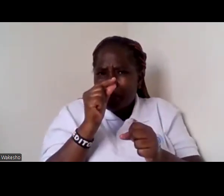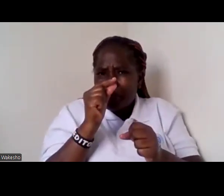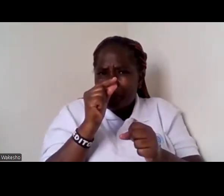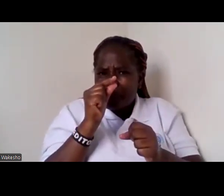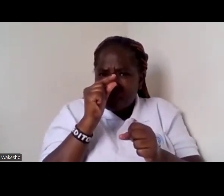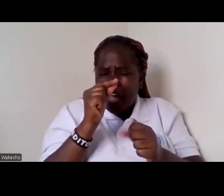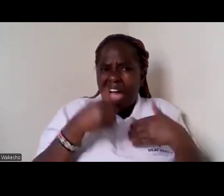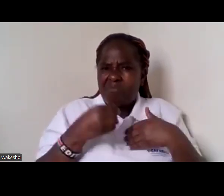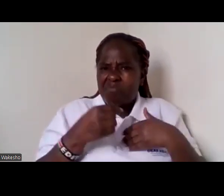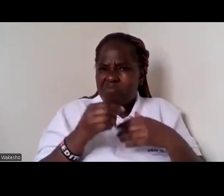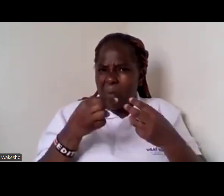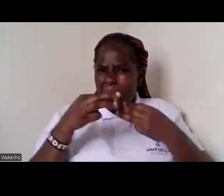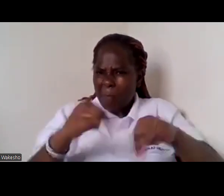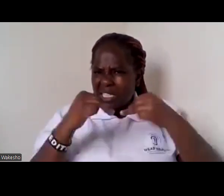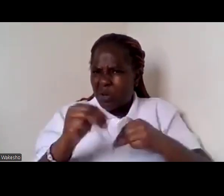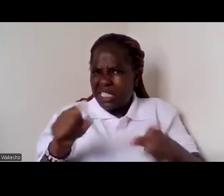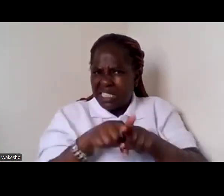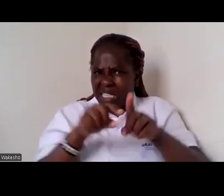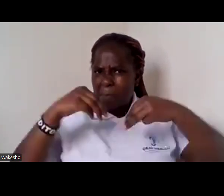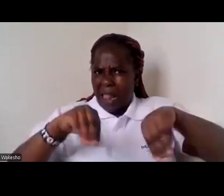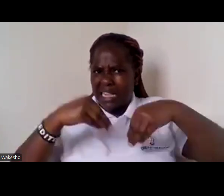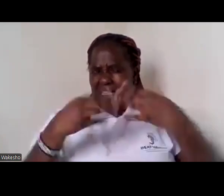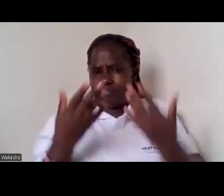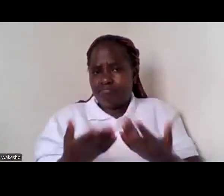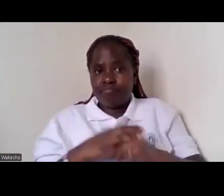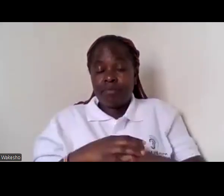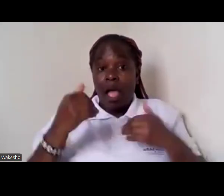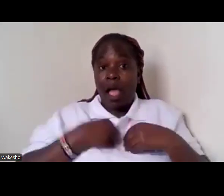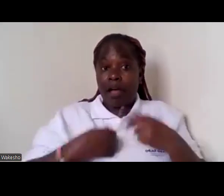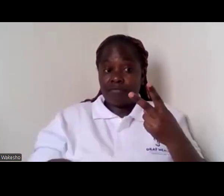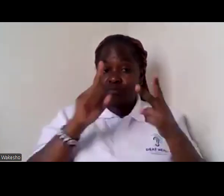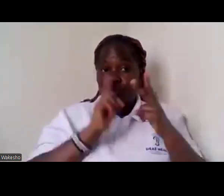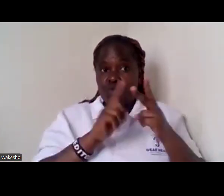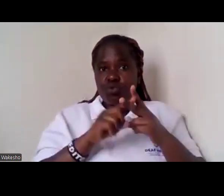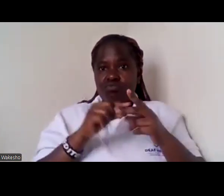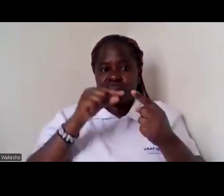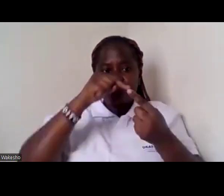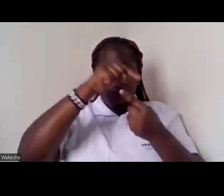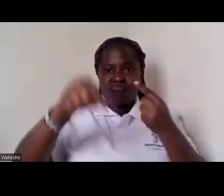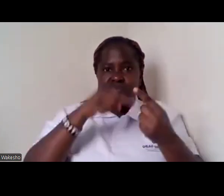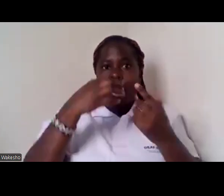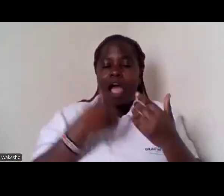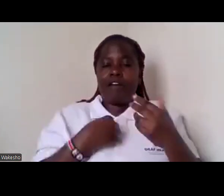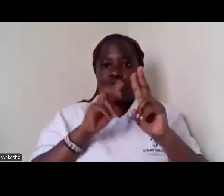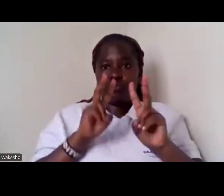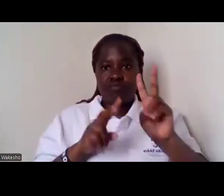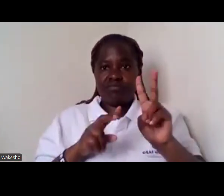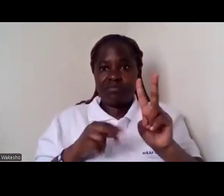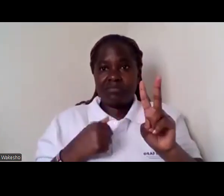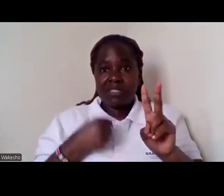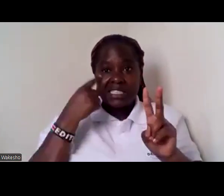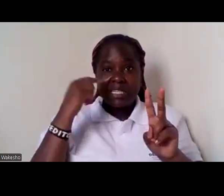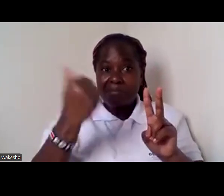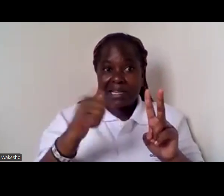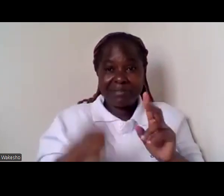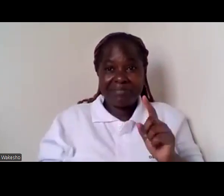polyurethane material, which is like plastic, and has 2 flexible rings at each end. One